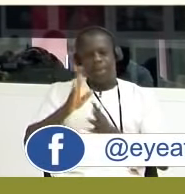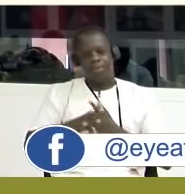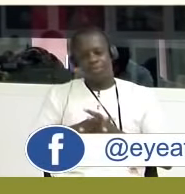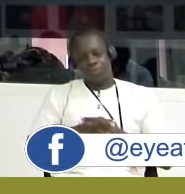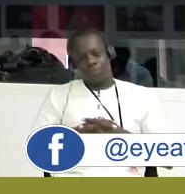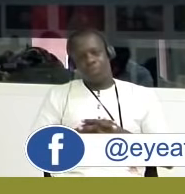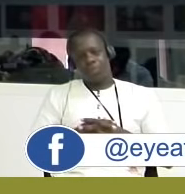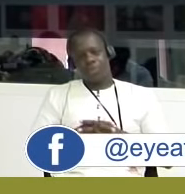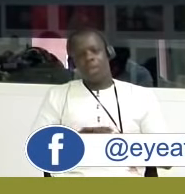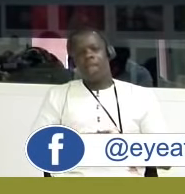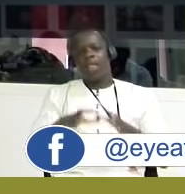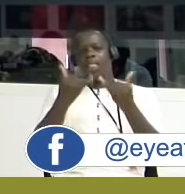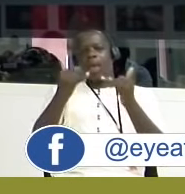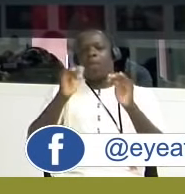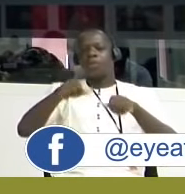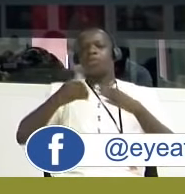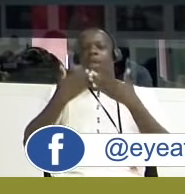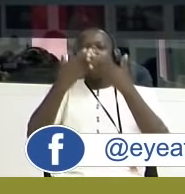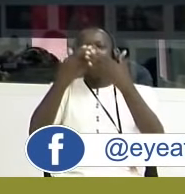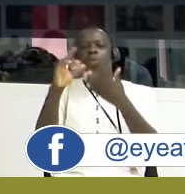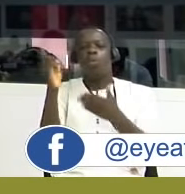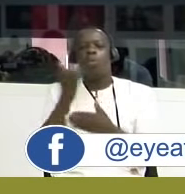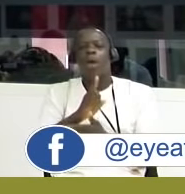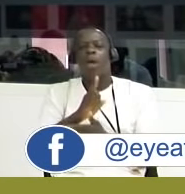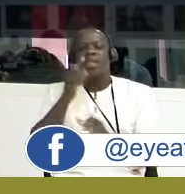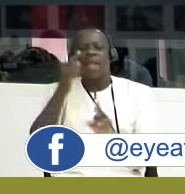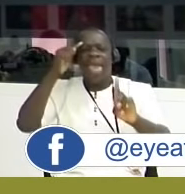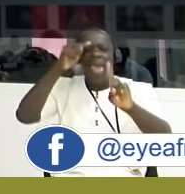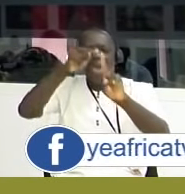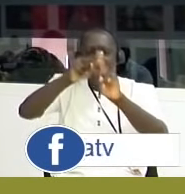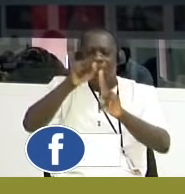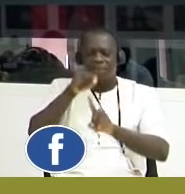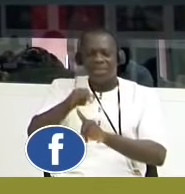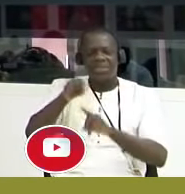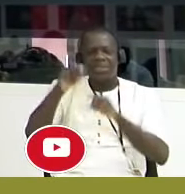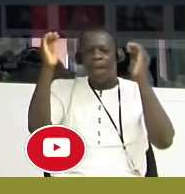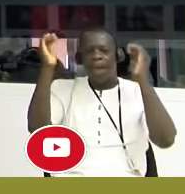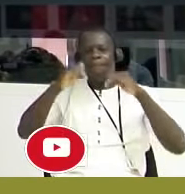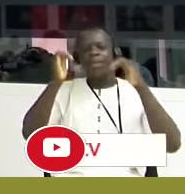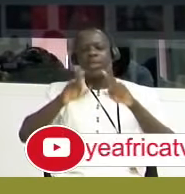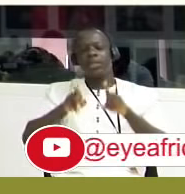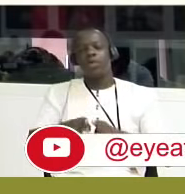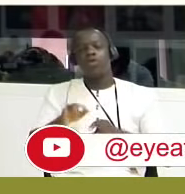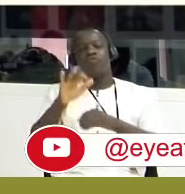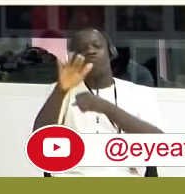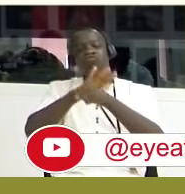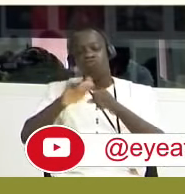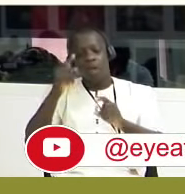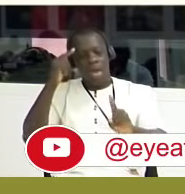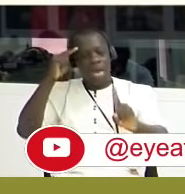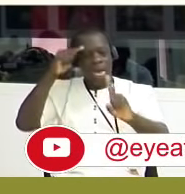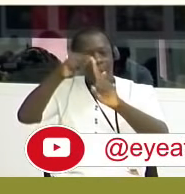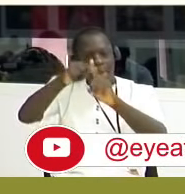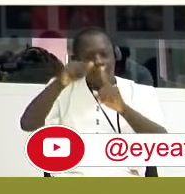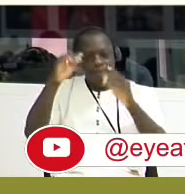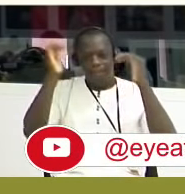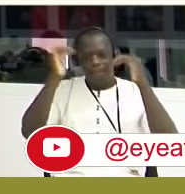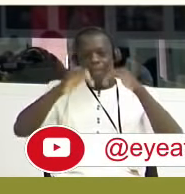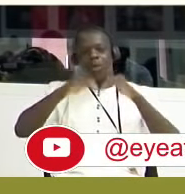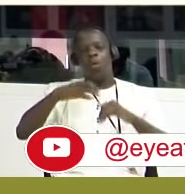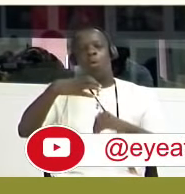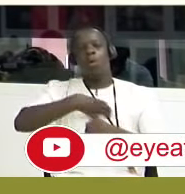Can you tell us what the purpose of that meeting was? The whole purpose of the meeting was to